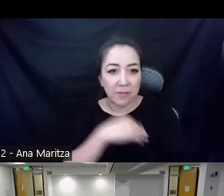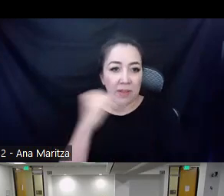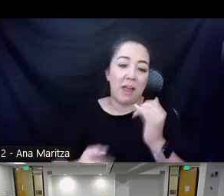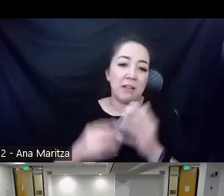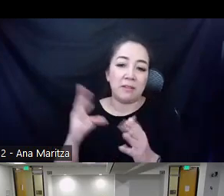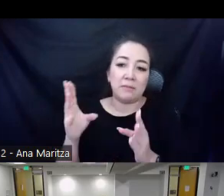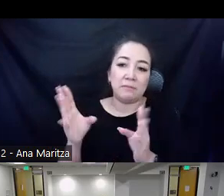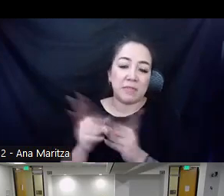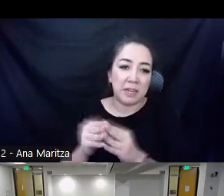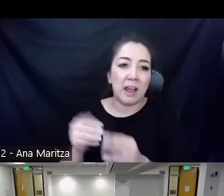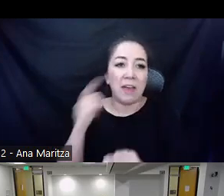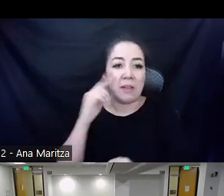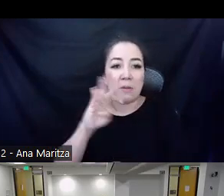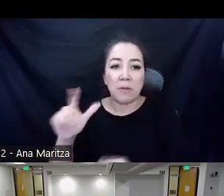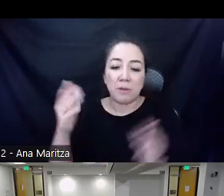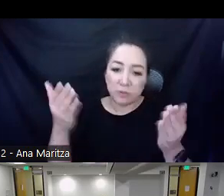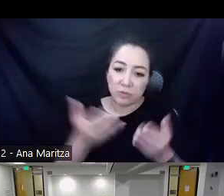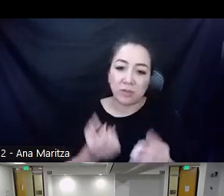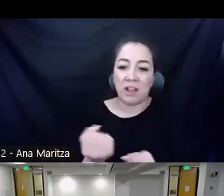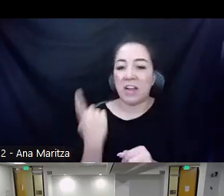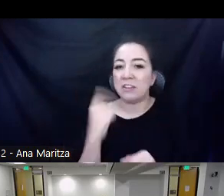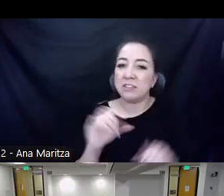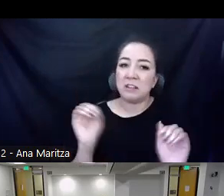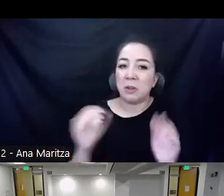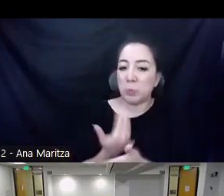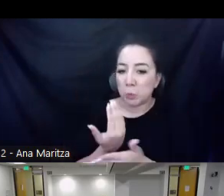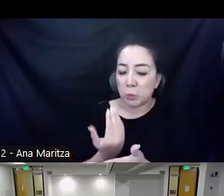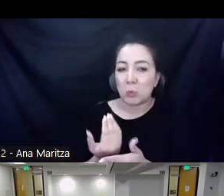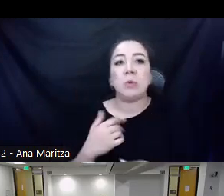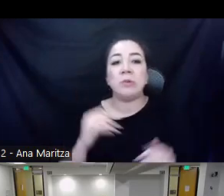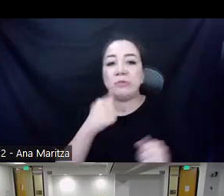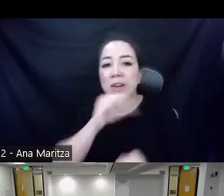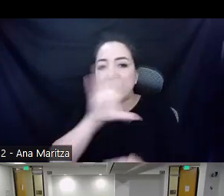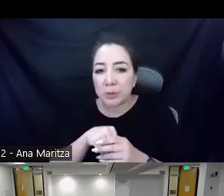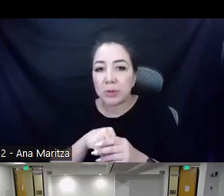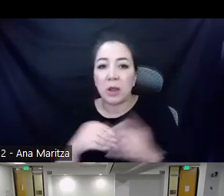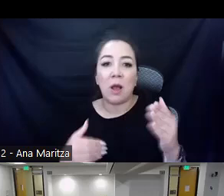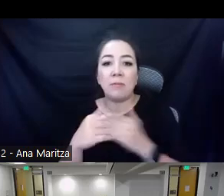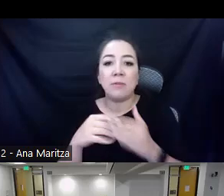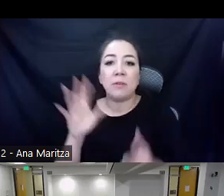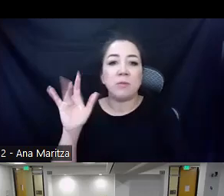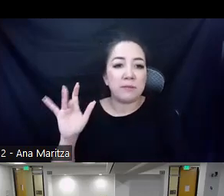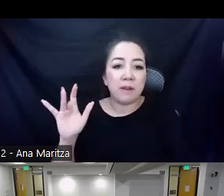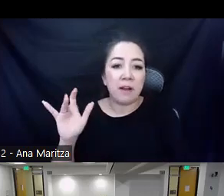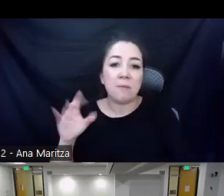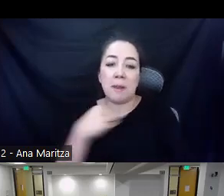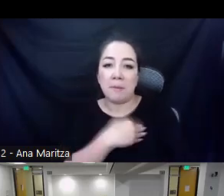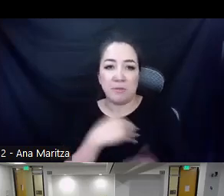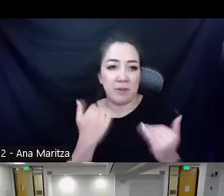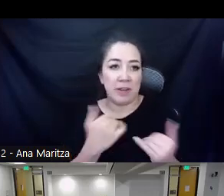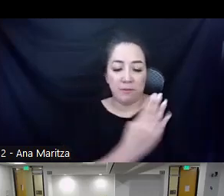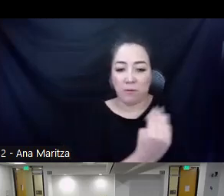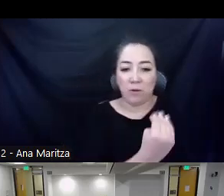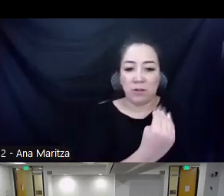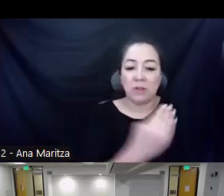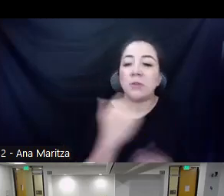think the bill was also introduced last year, so it's nothing new. Trying to include up to 25 members. Right now it's at 14, so we're